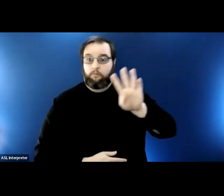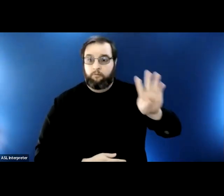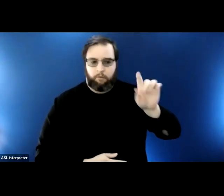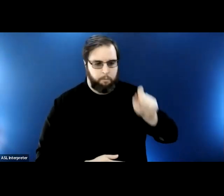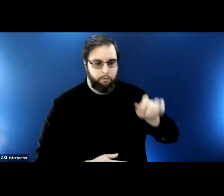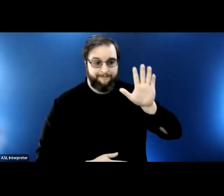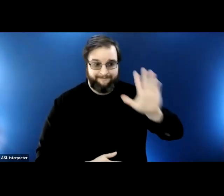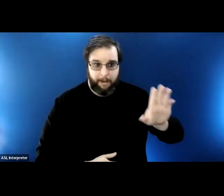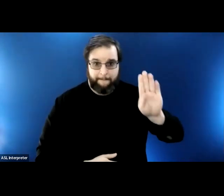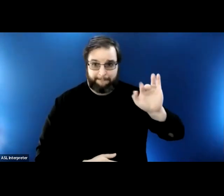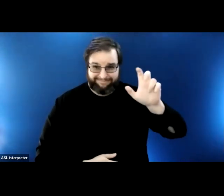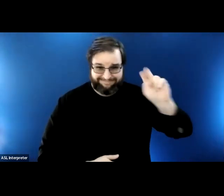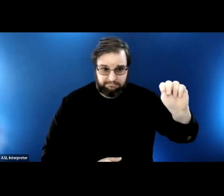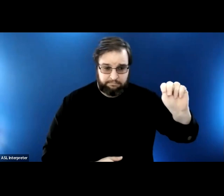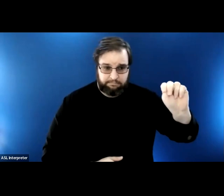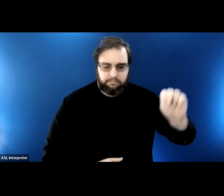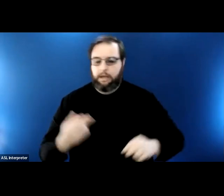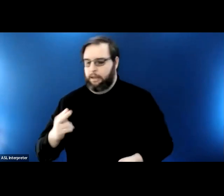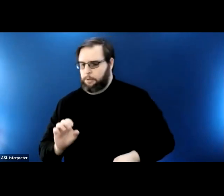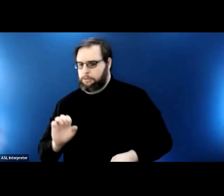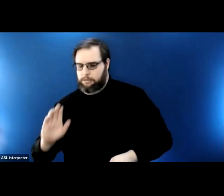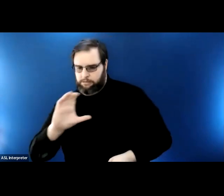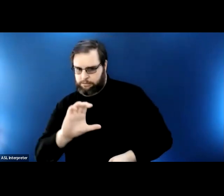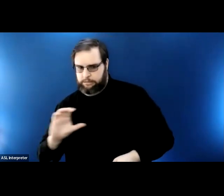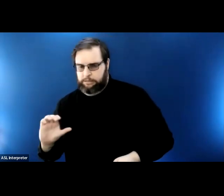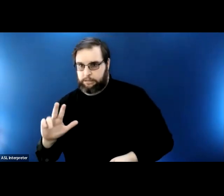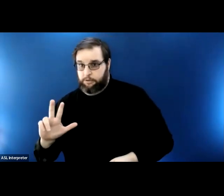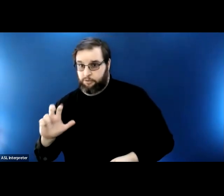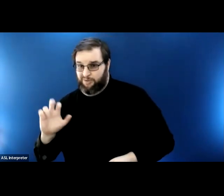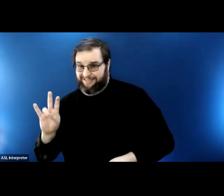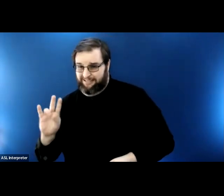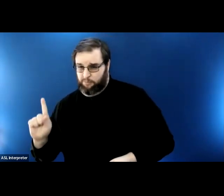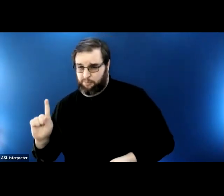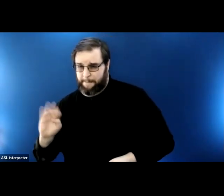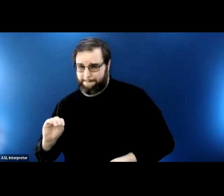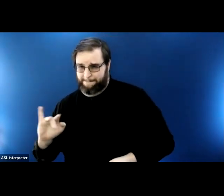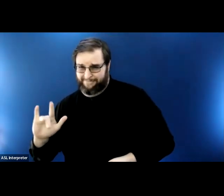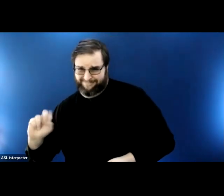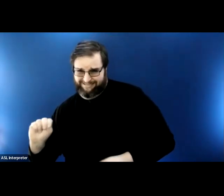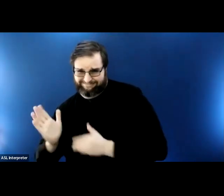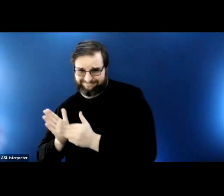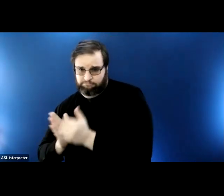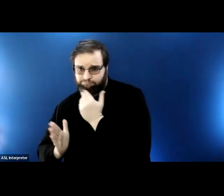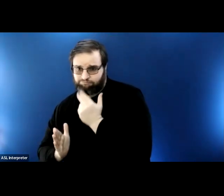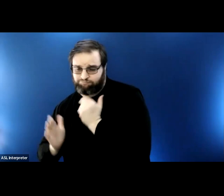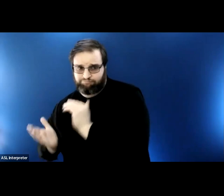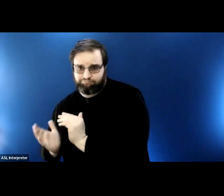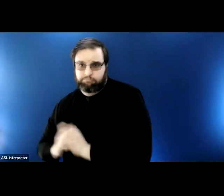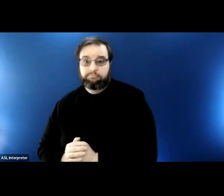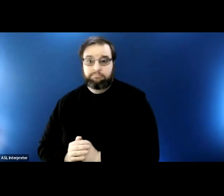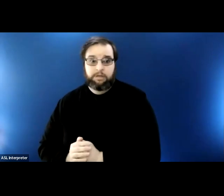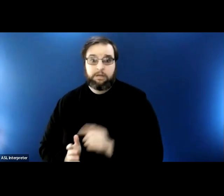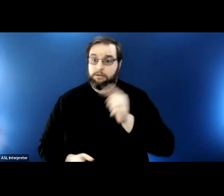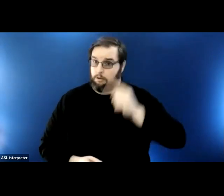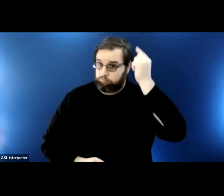of which HBCUs combined saw $371 million. If anyone ever wonders